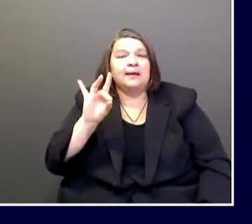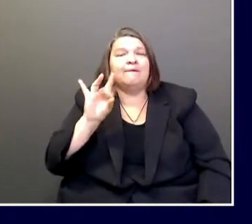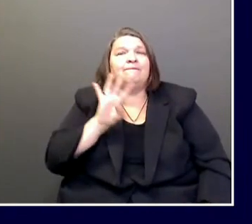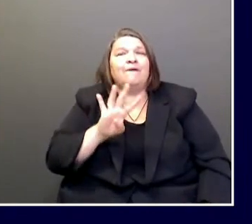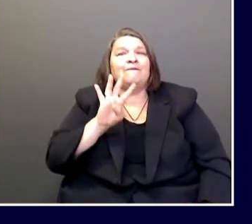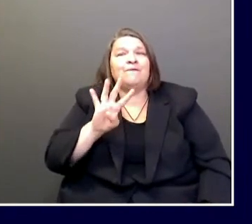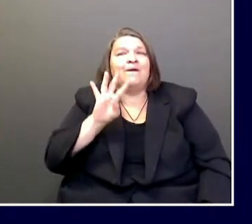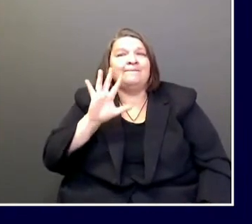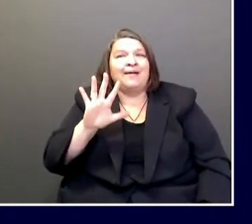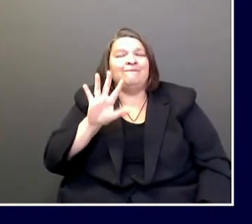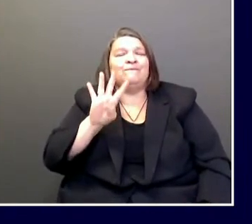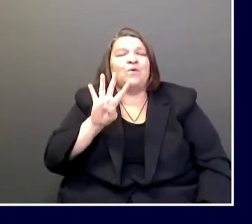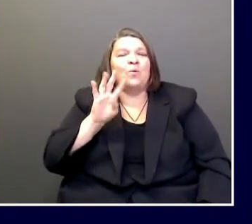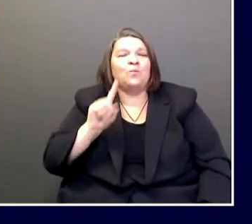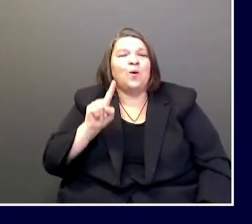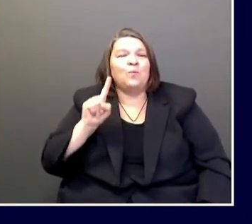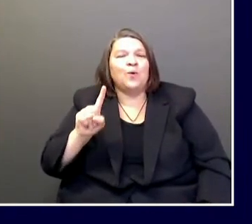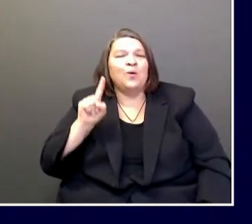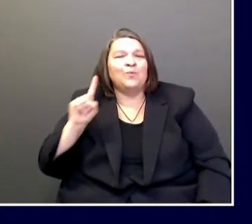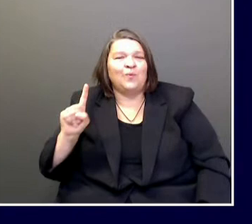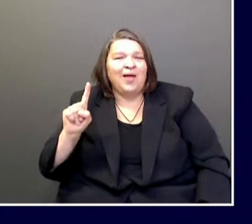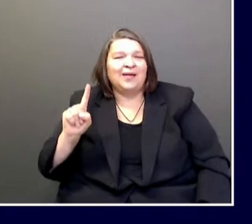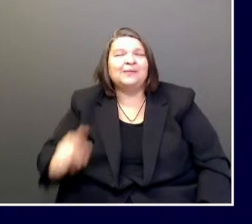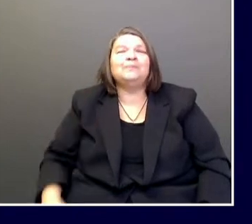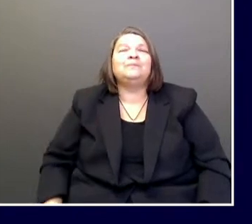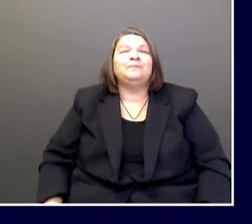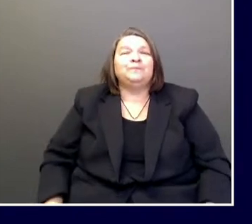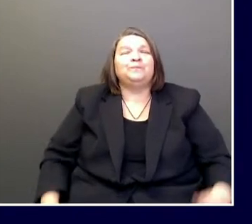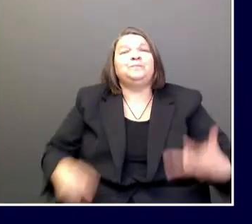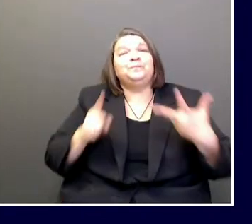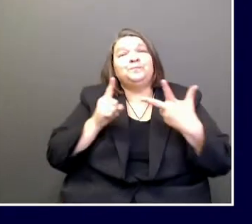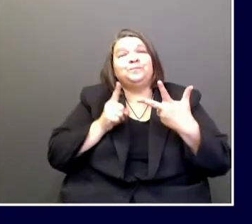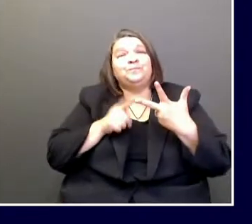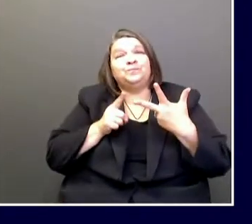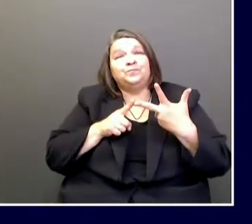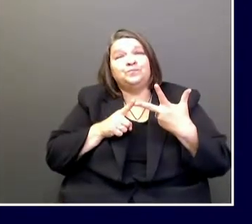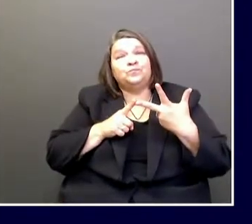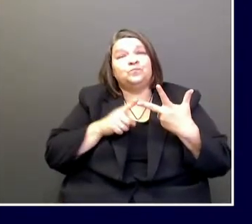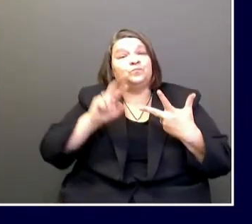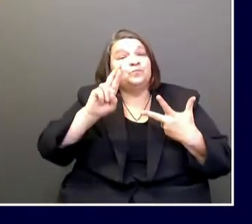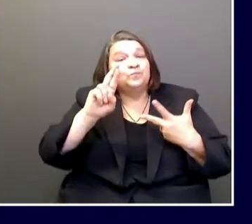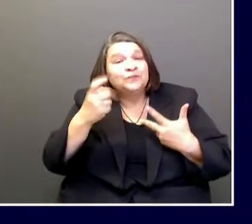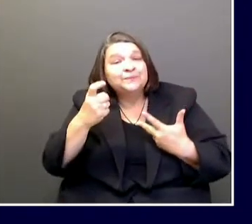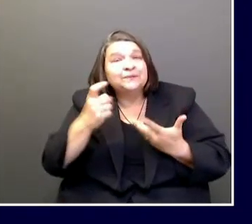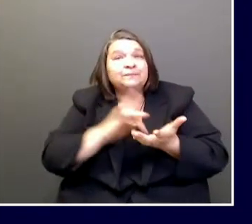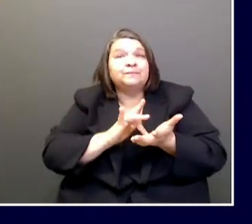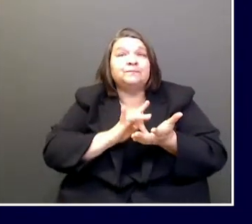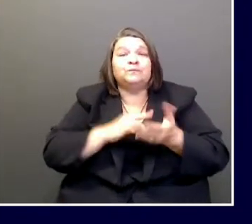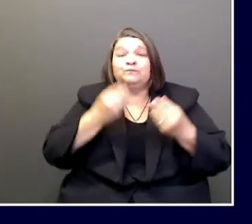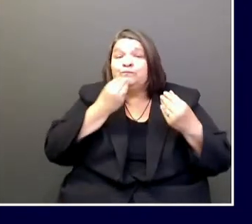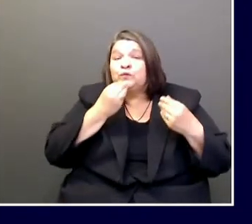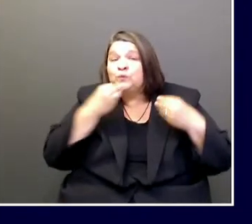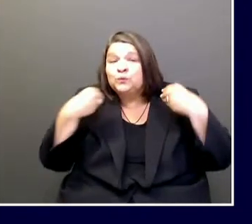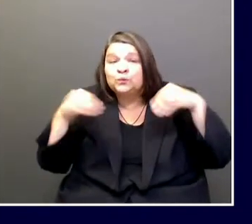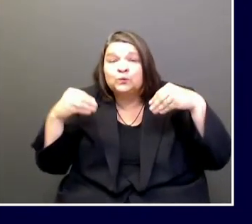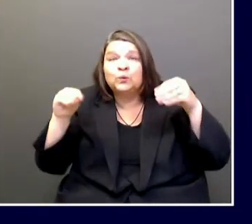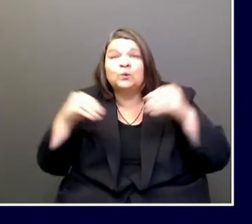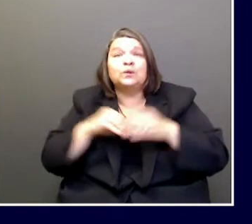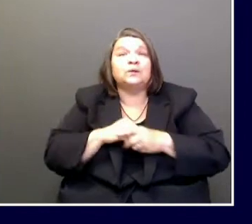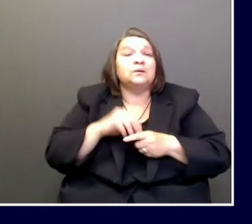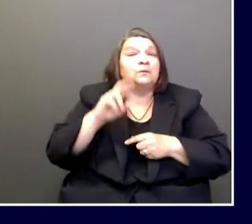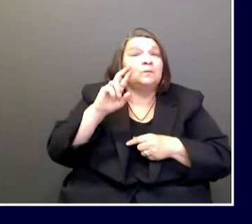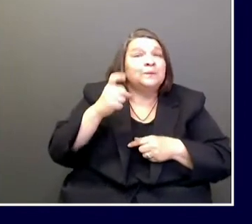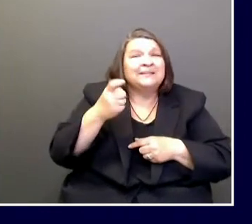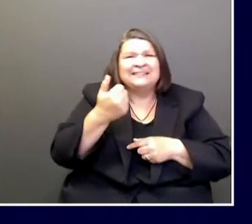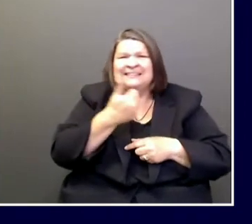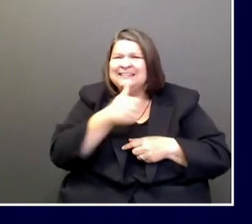1-888-445-4111. Our major pharmacies, our major supermarkets in Maine continue to offer the COVID vaccine, oftentimes without an appointment. And